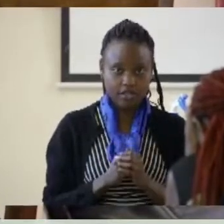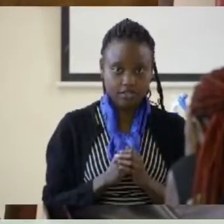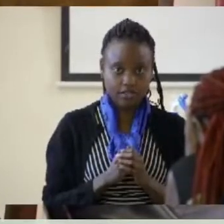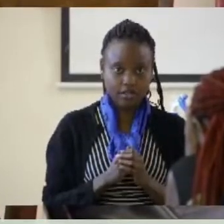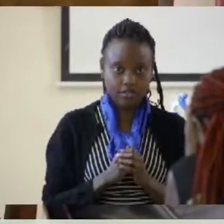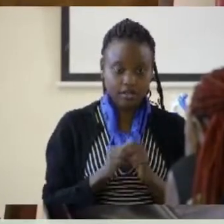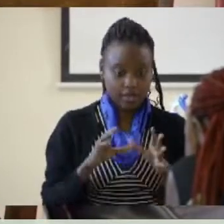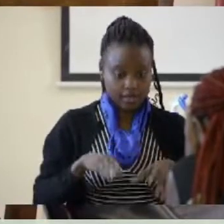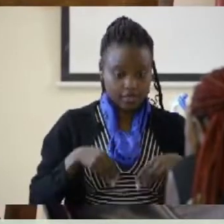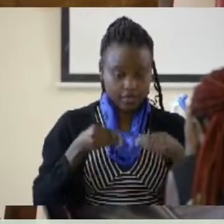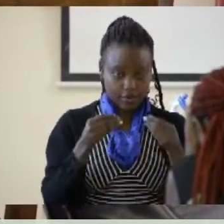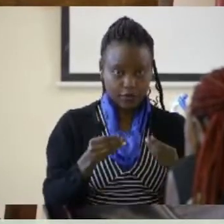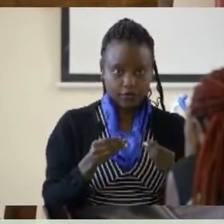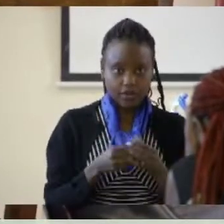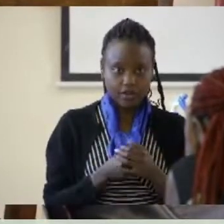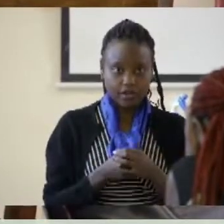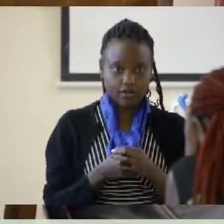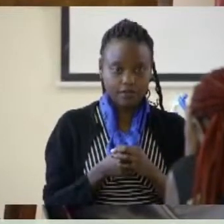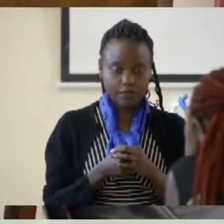provide